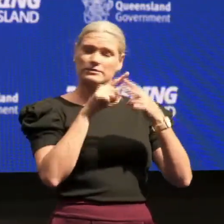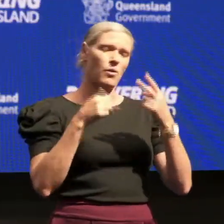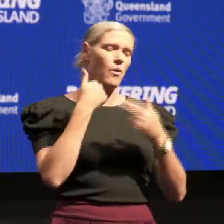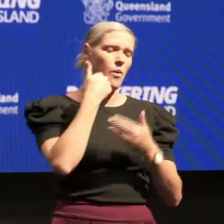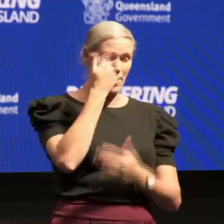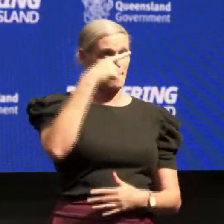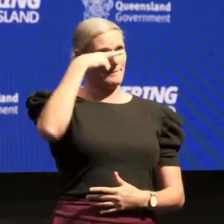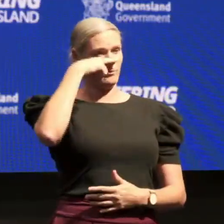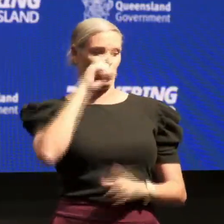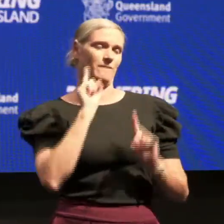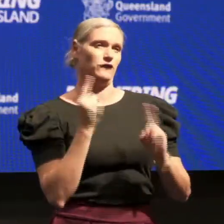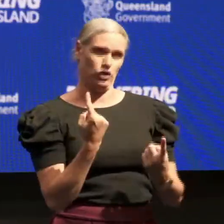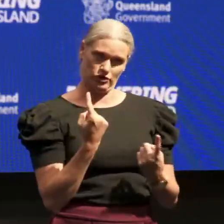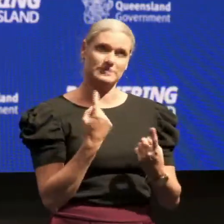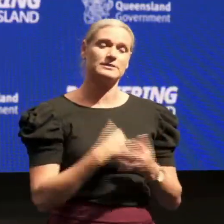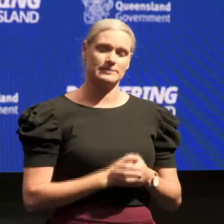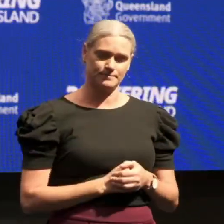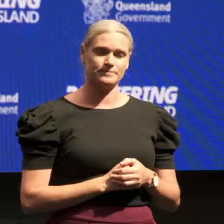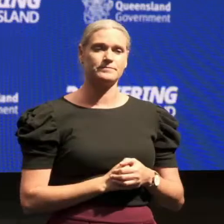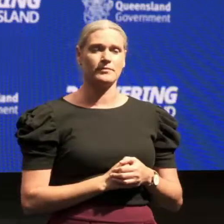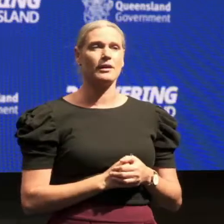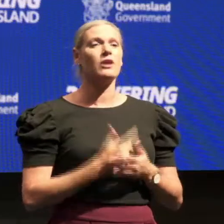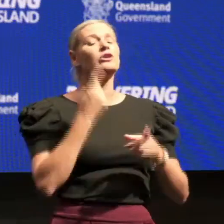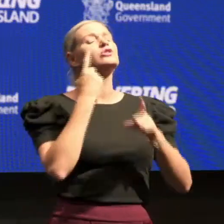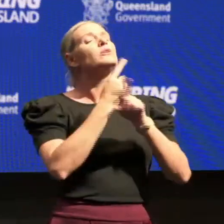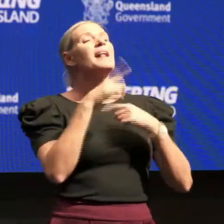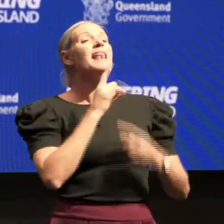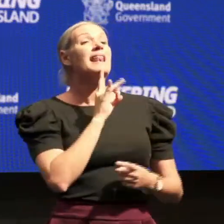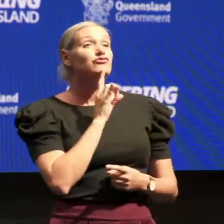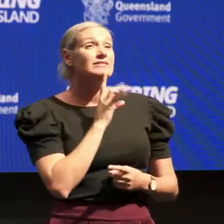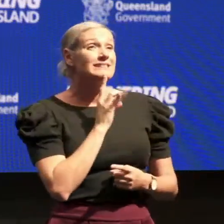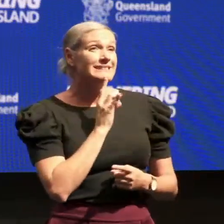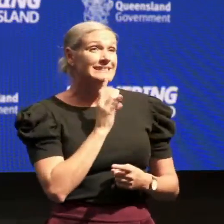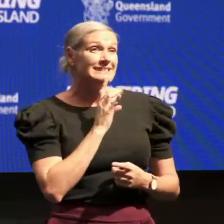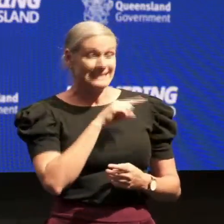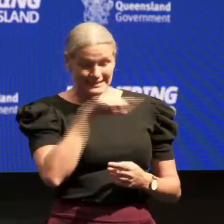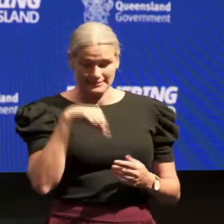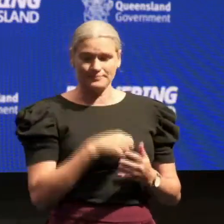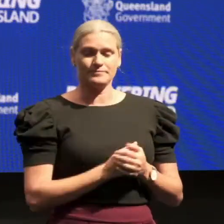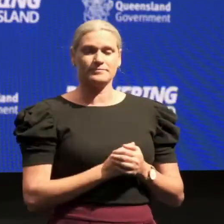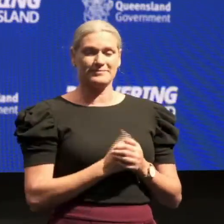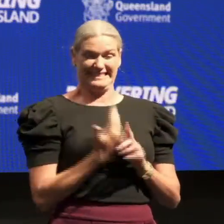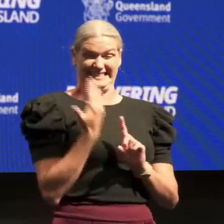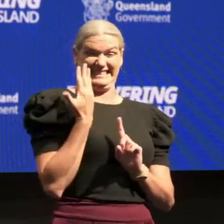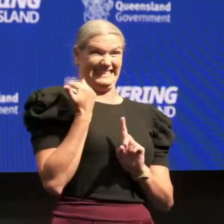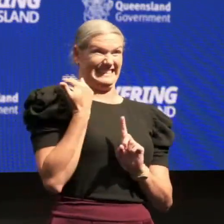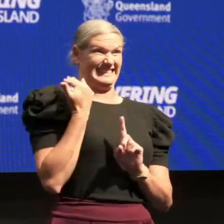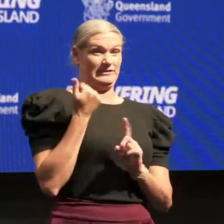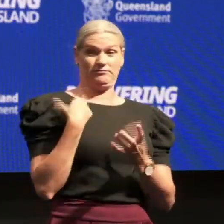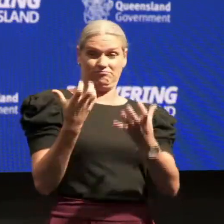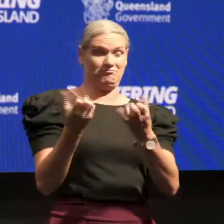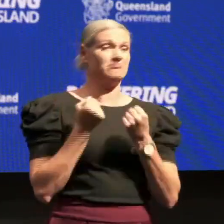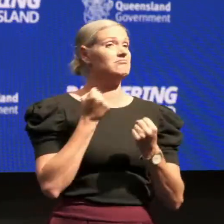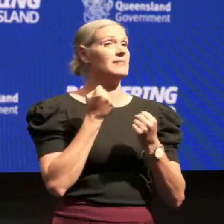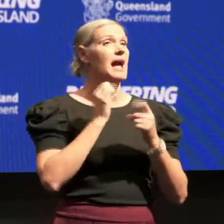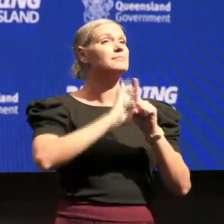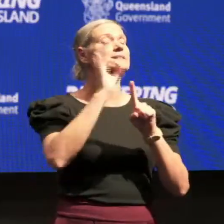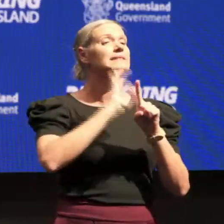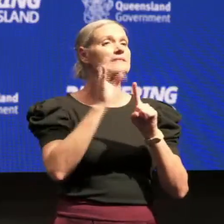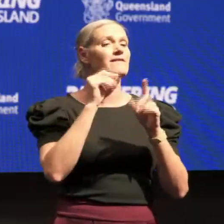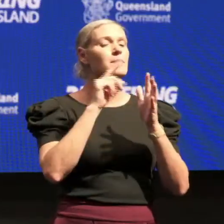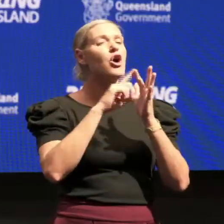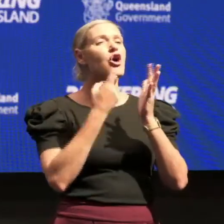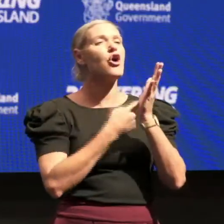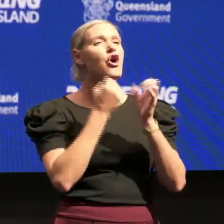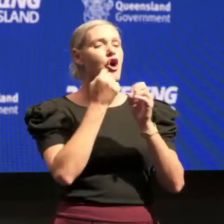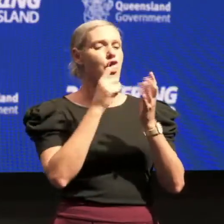assure you of that. Just on electricity, just moments ago I had an update from